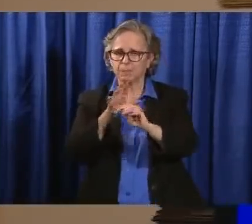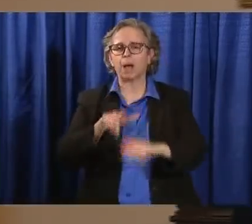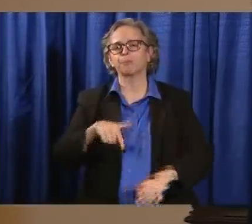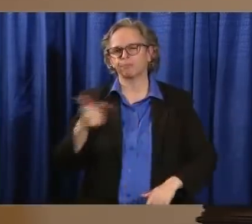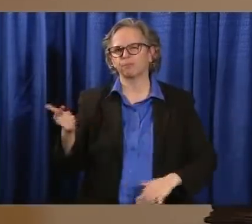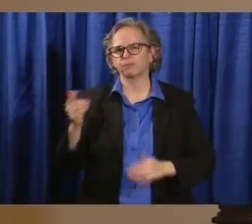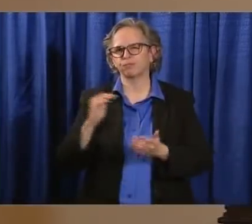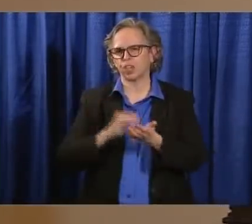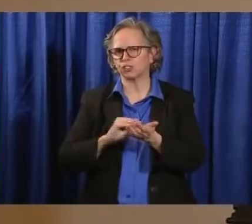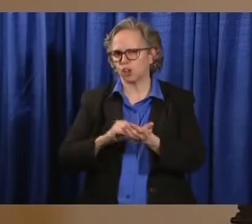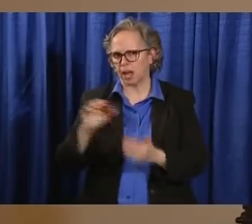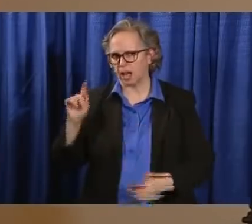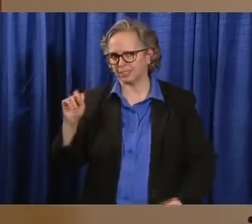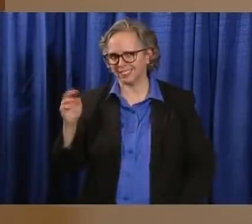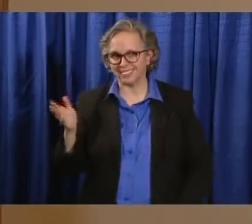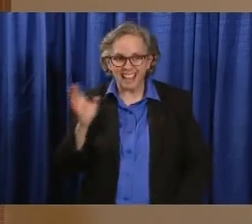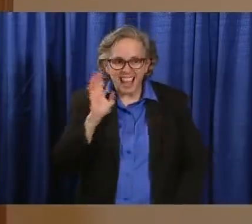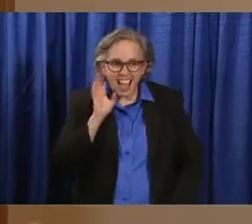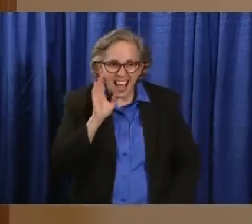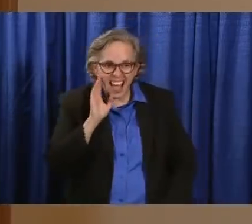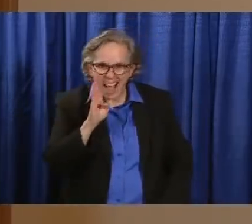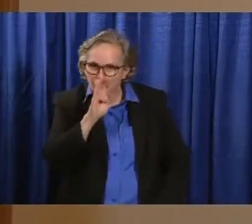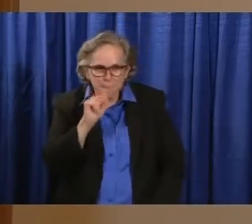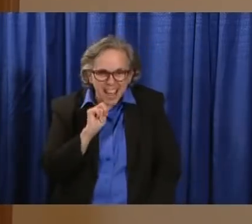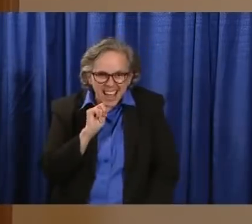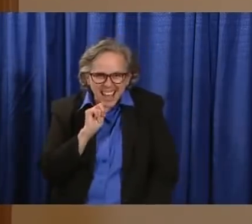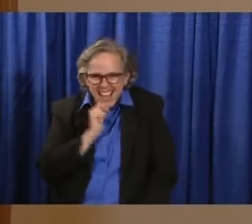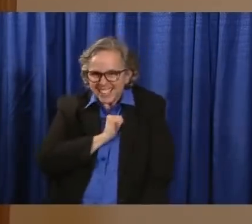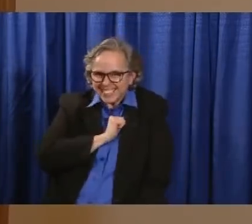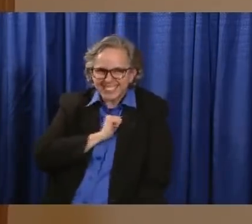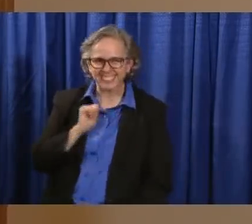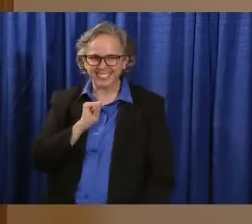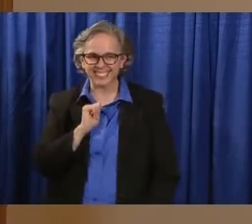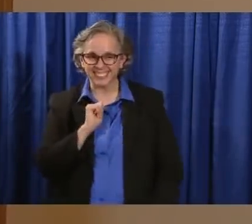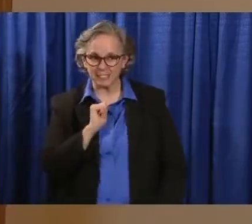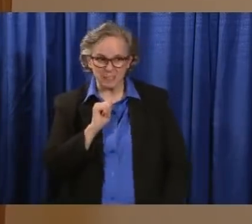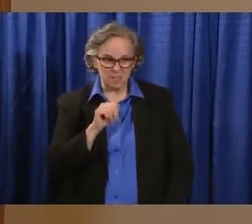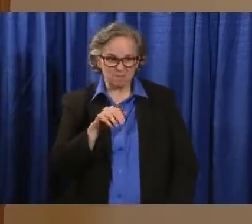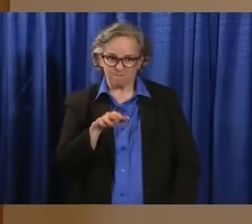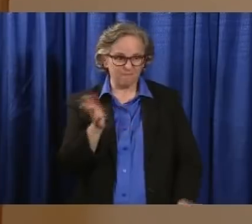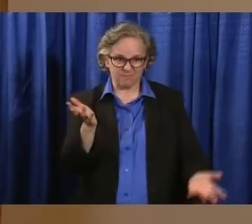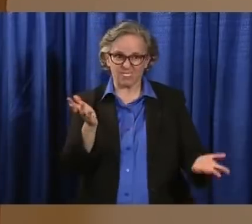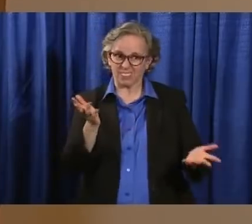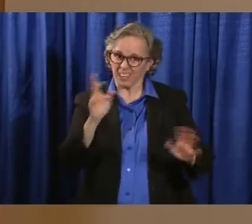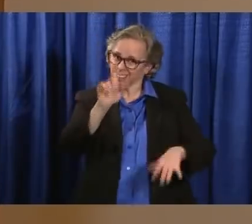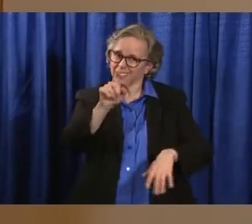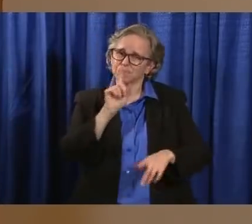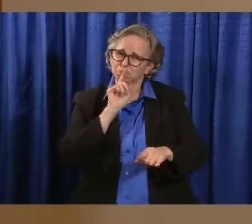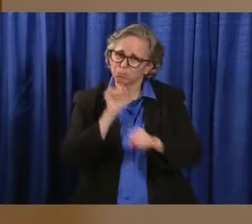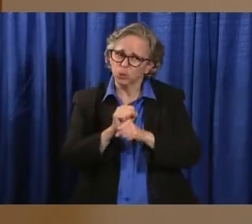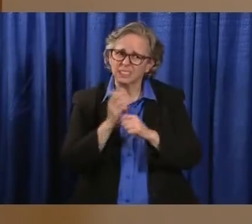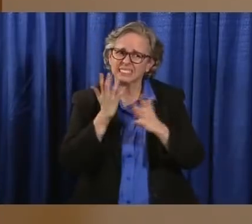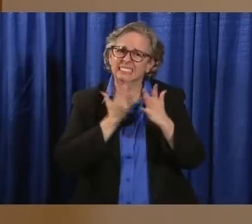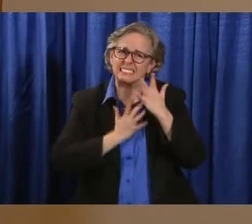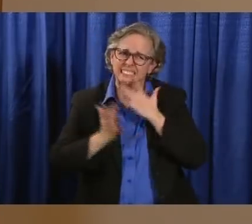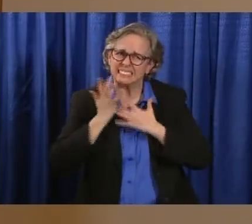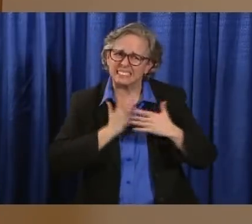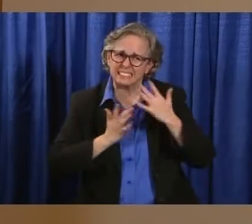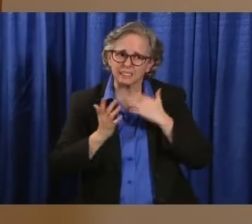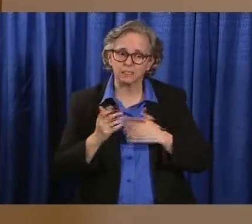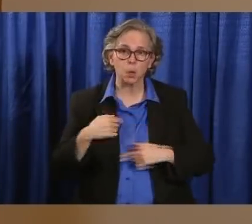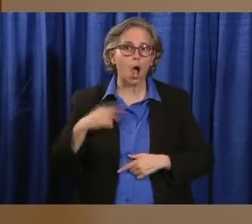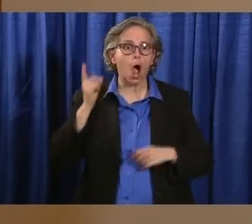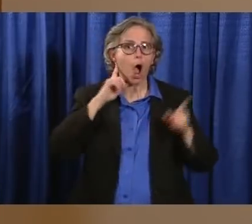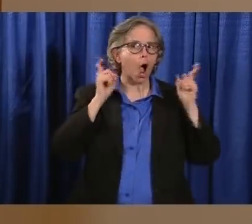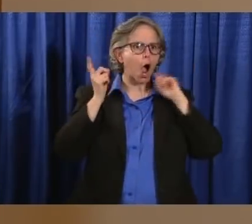Hi, Ben. Hello. So there is a shortage of just about anything you can imagine right now. We're now hearing about shortages even